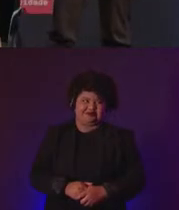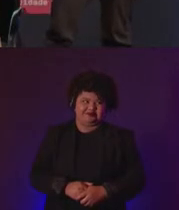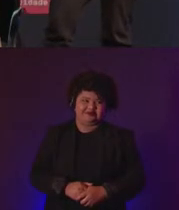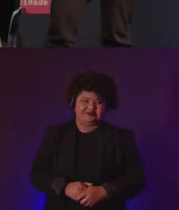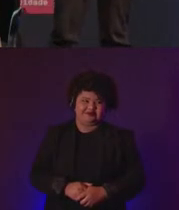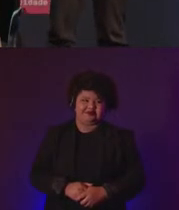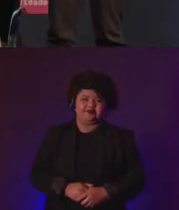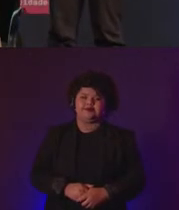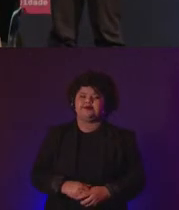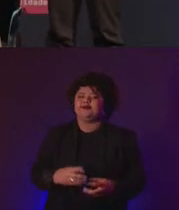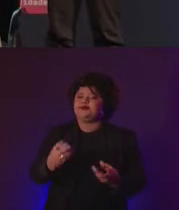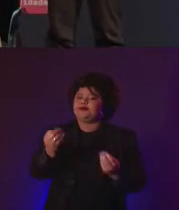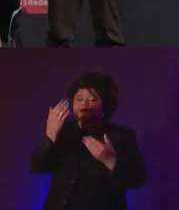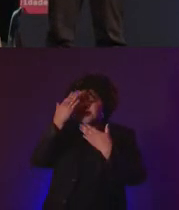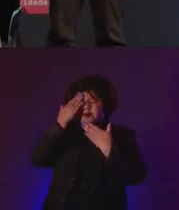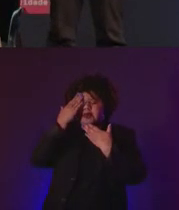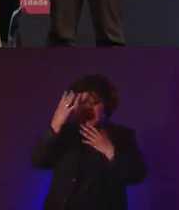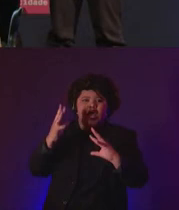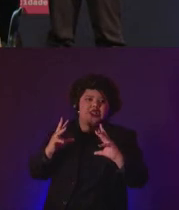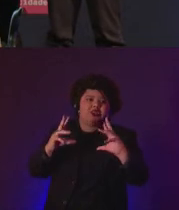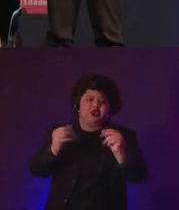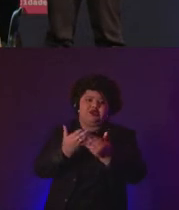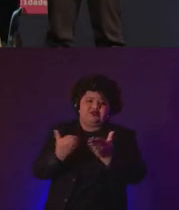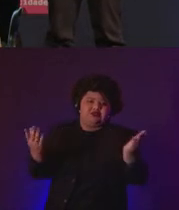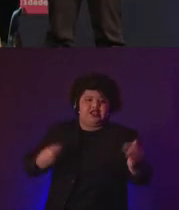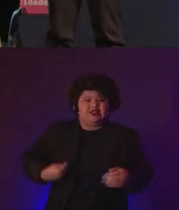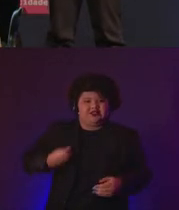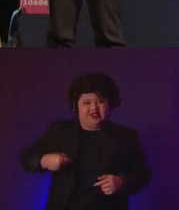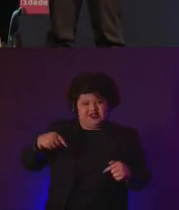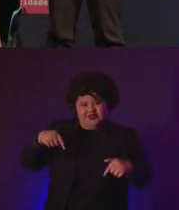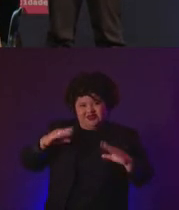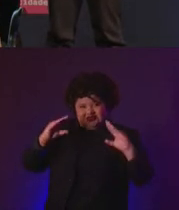Thank you all for being here with us tonight.